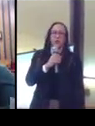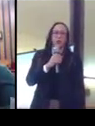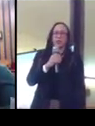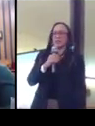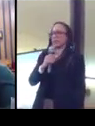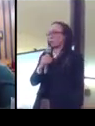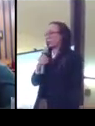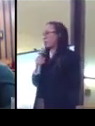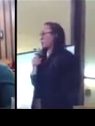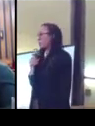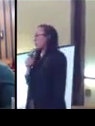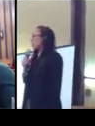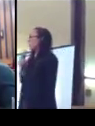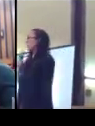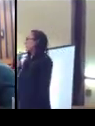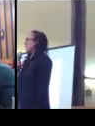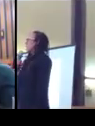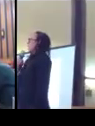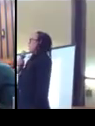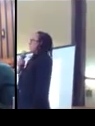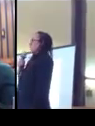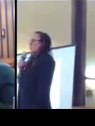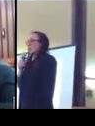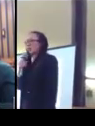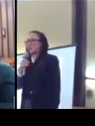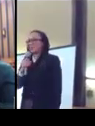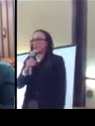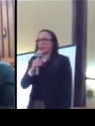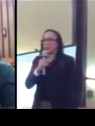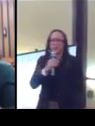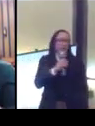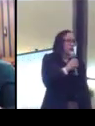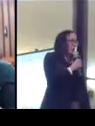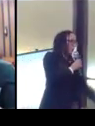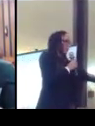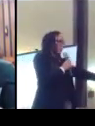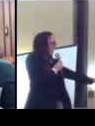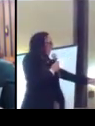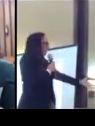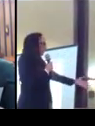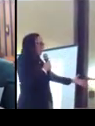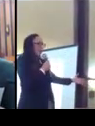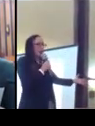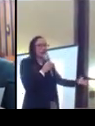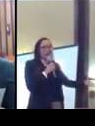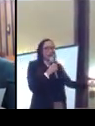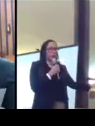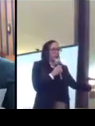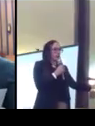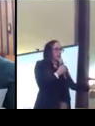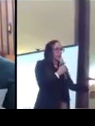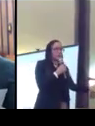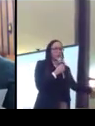and creating realistic and implementable solutions. This was not an easy task, and we couldn't have done it